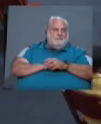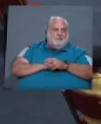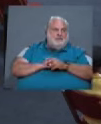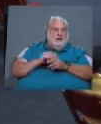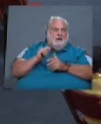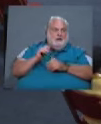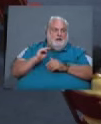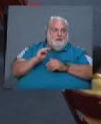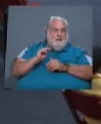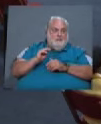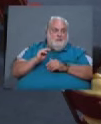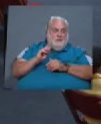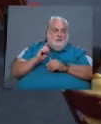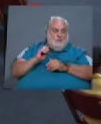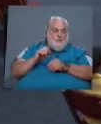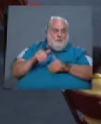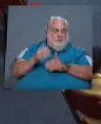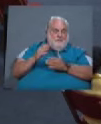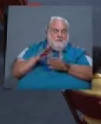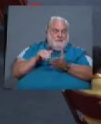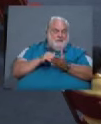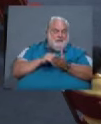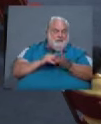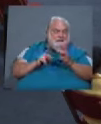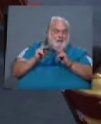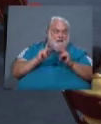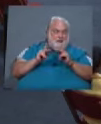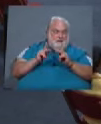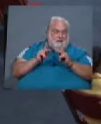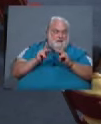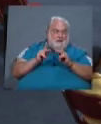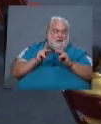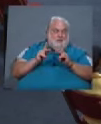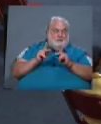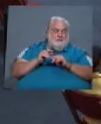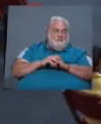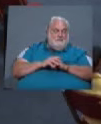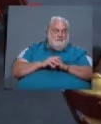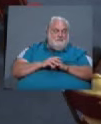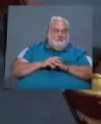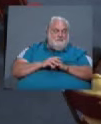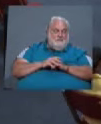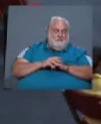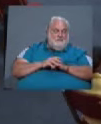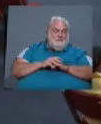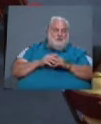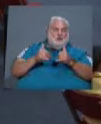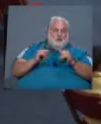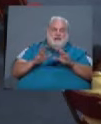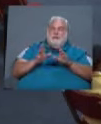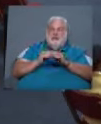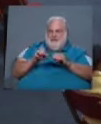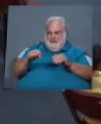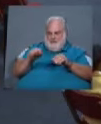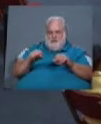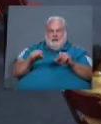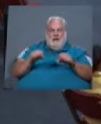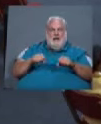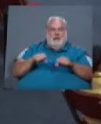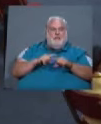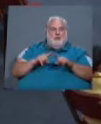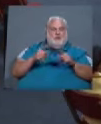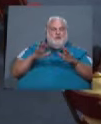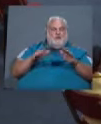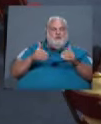Tom, do we make motions in the middle of citizen communication that's now turned into board communication? Well, you're still in a meeting, so you can do that, but you